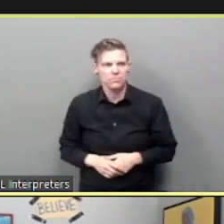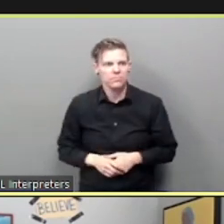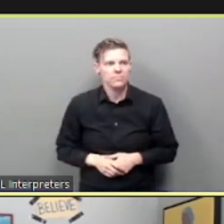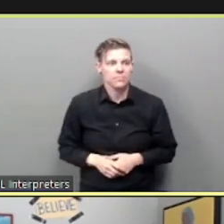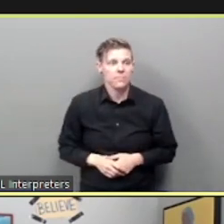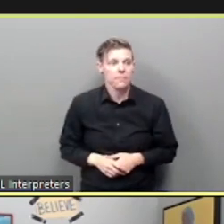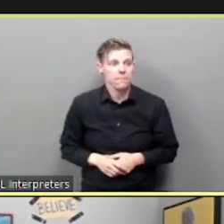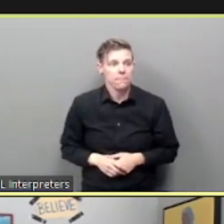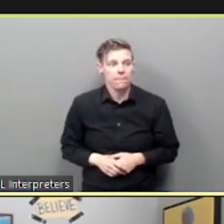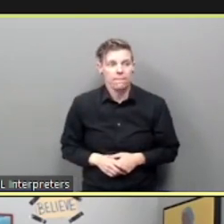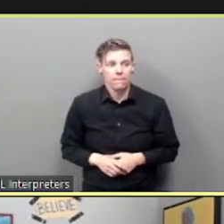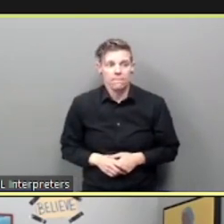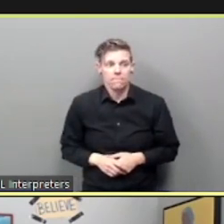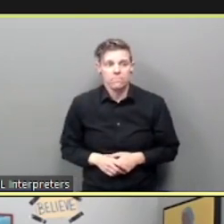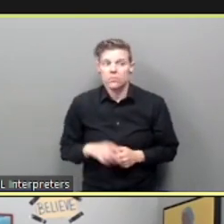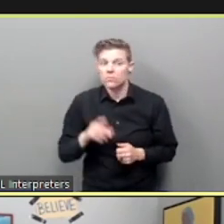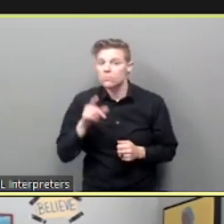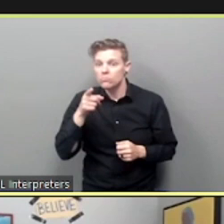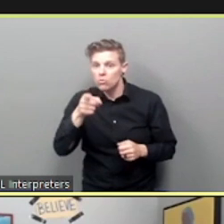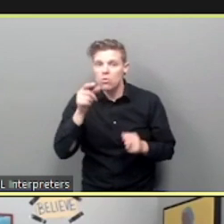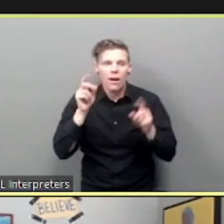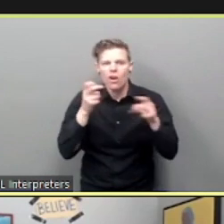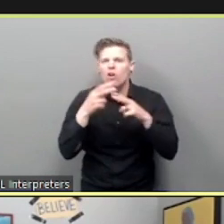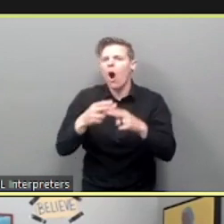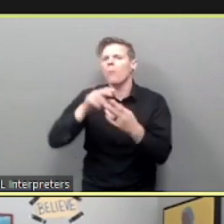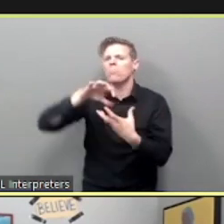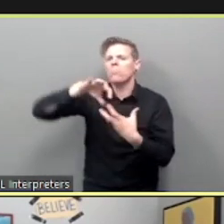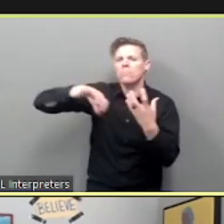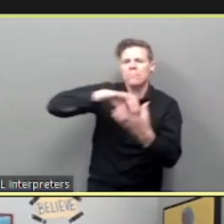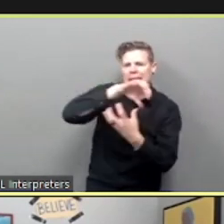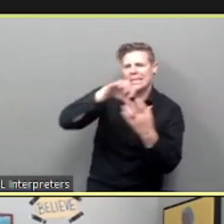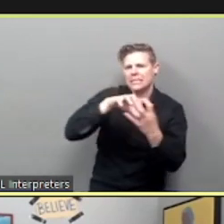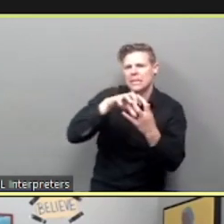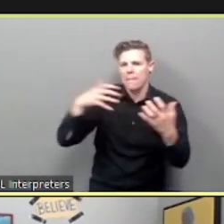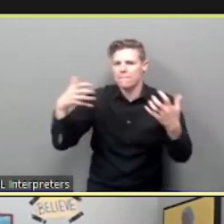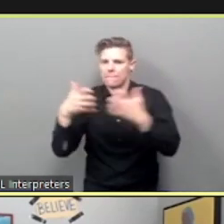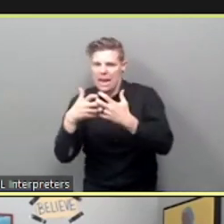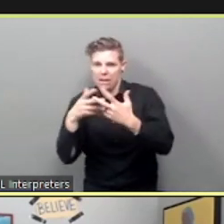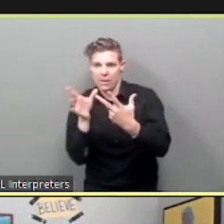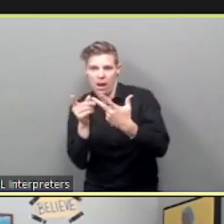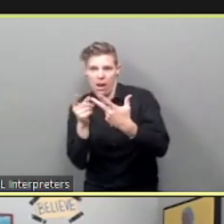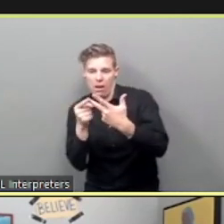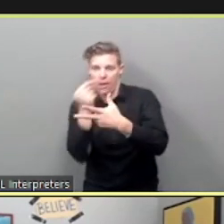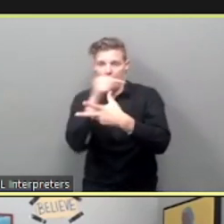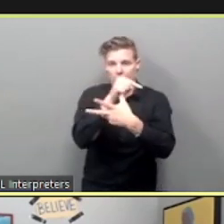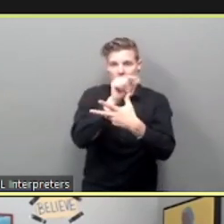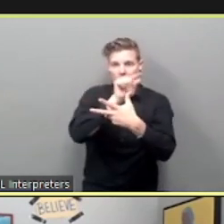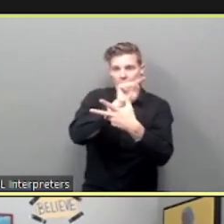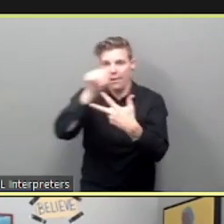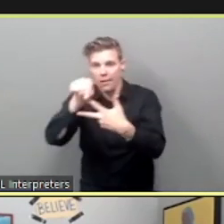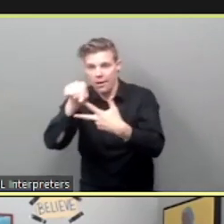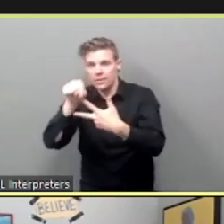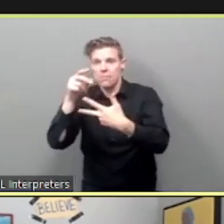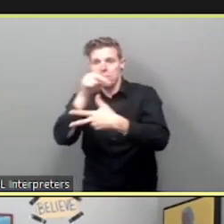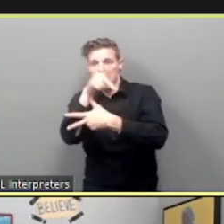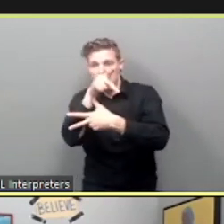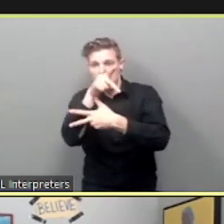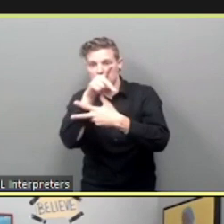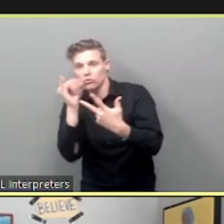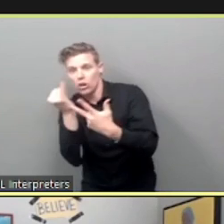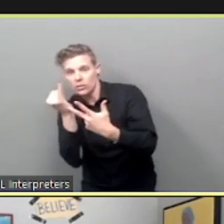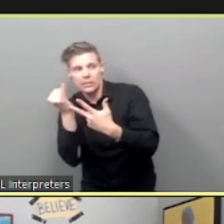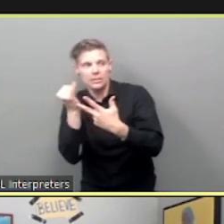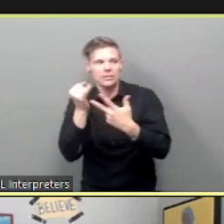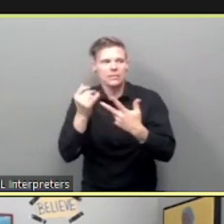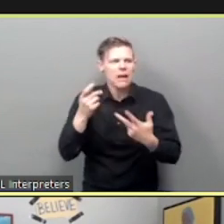and still get a boosted immunity. And also, if, let's say you forgot your card and you're like, I can't remember if I got Pfizer